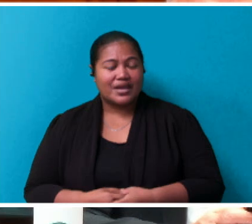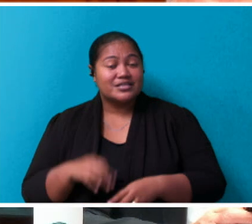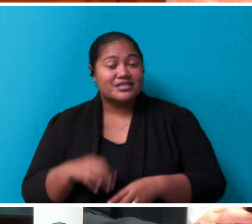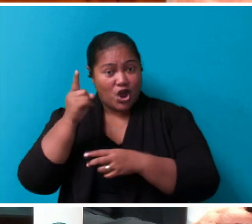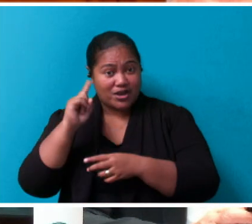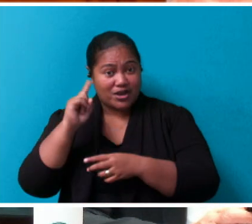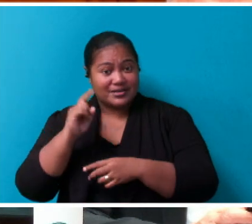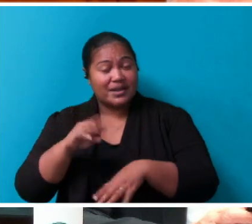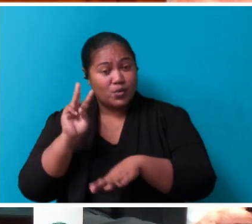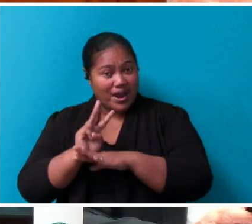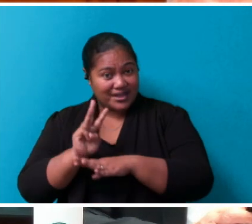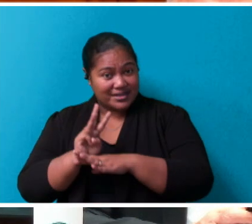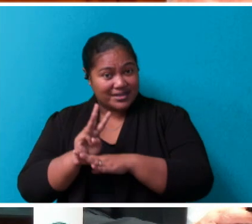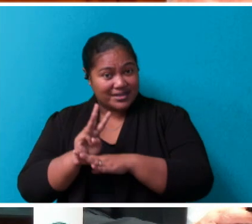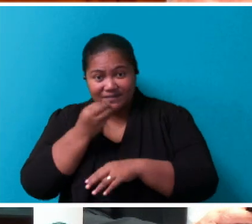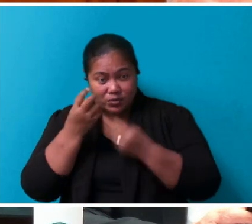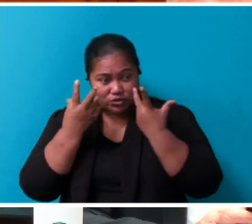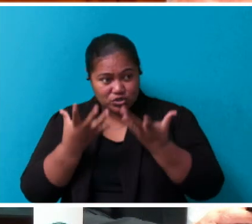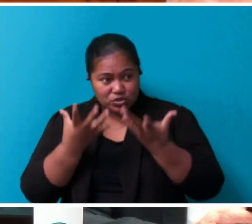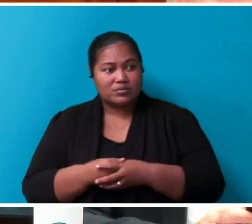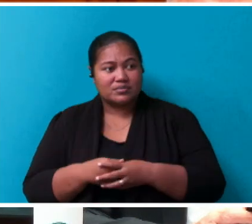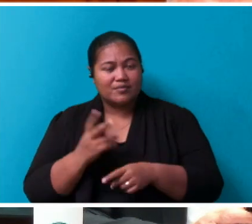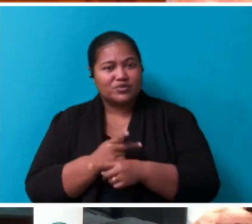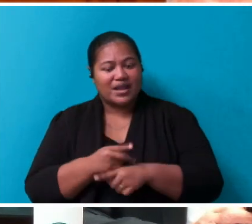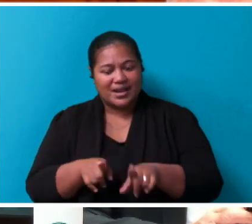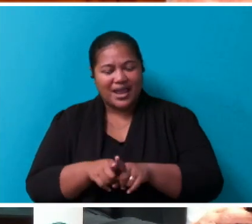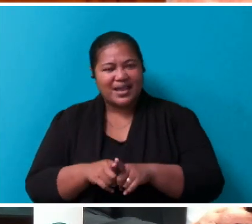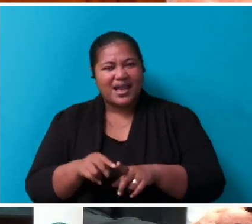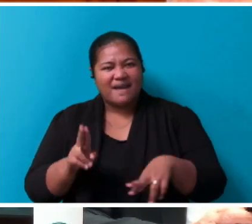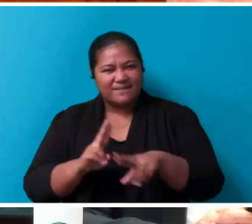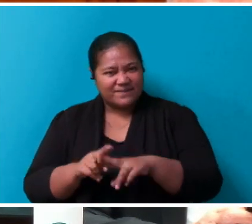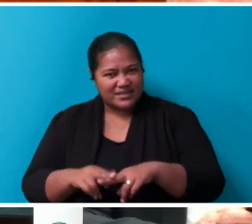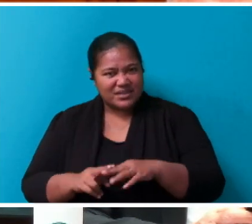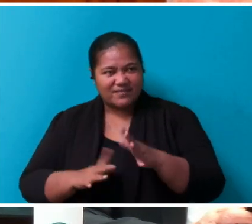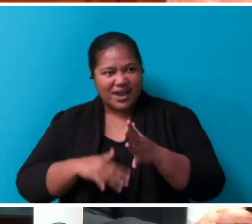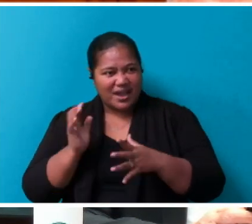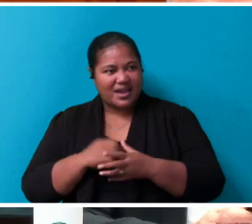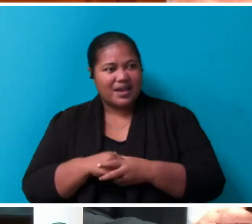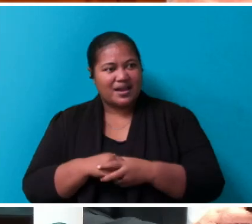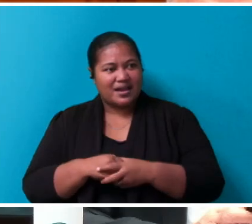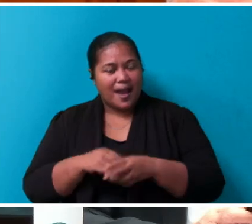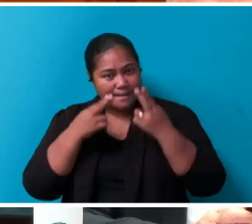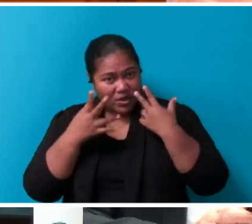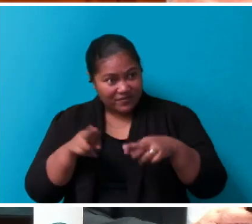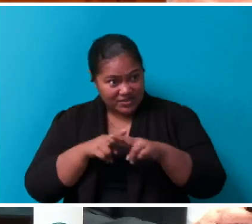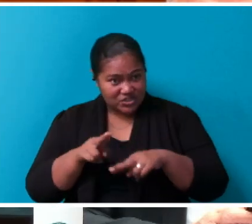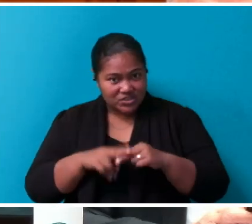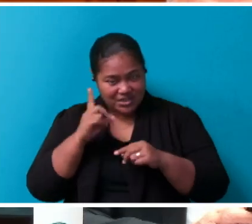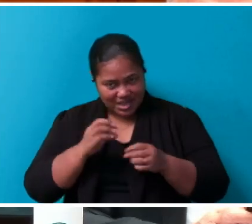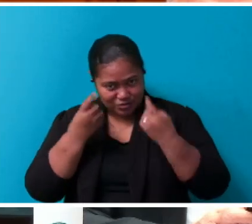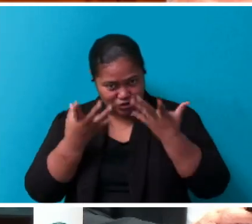food shows, products like Fiji Fire, which I have mentioned, Juice Fiji, and Aztec Farms were showcased and